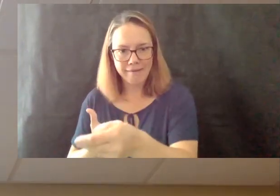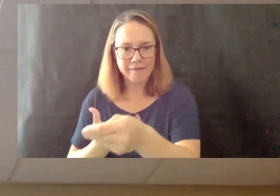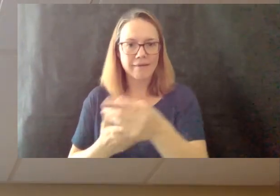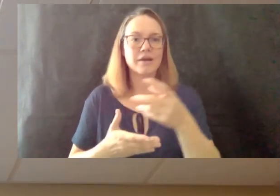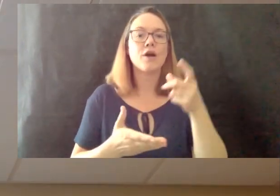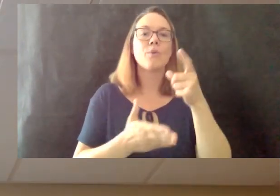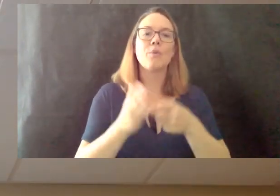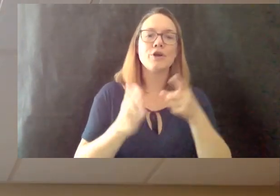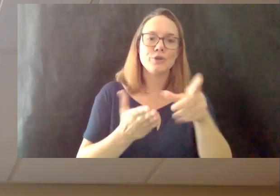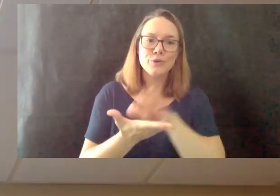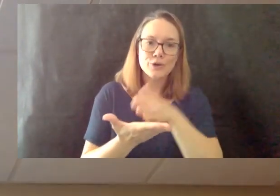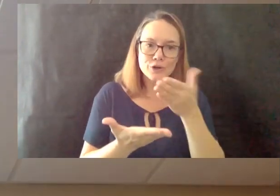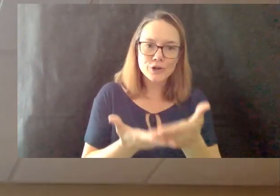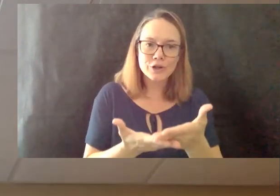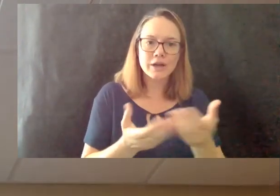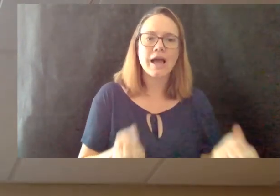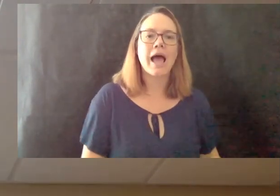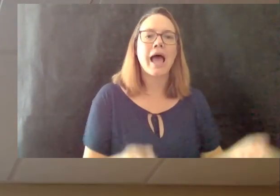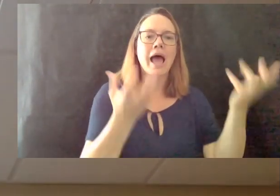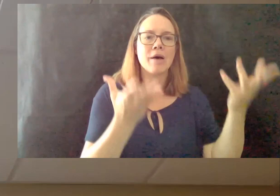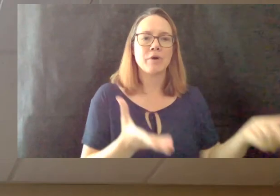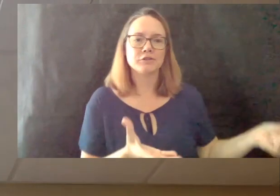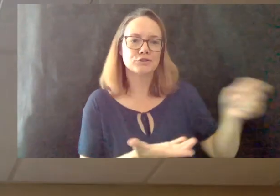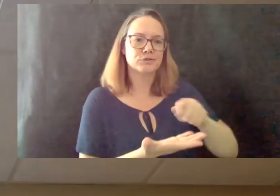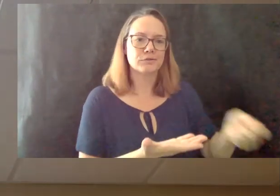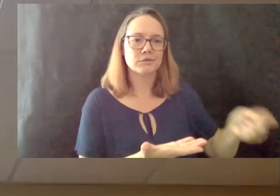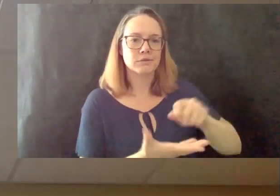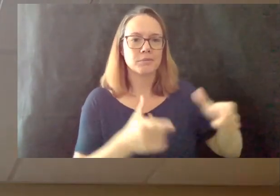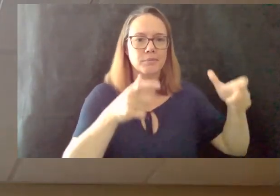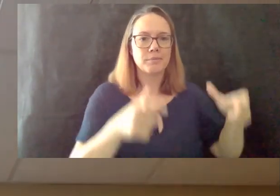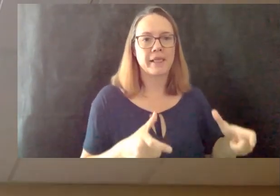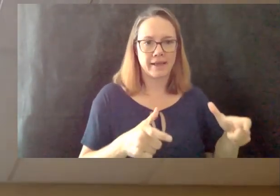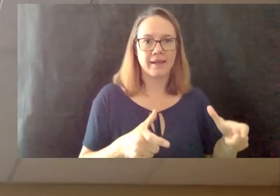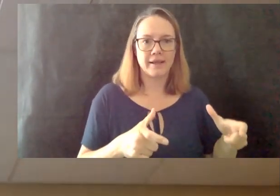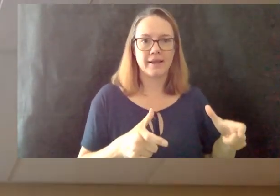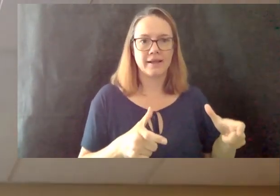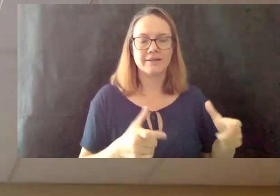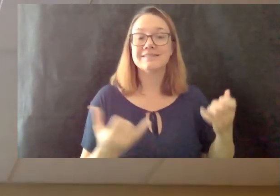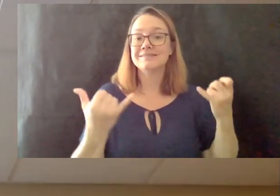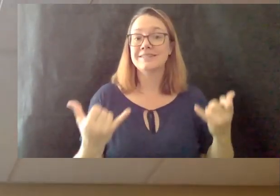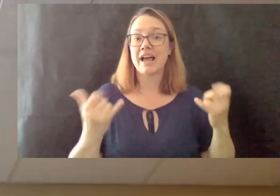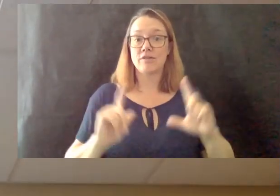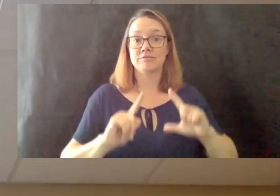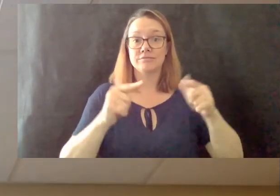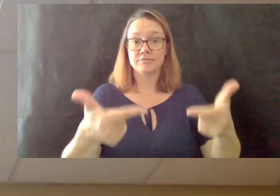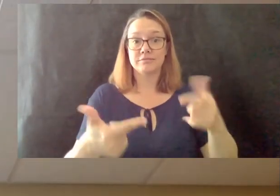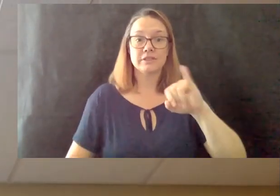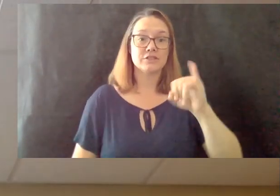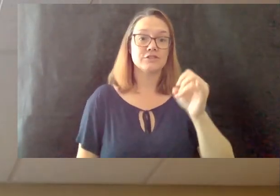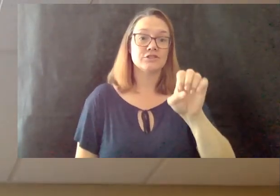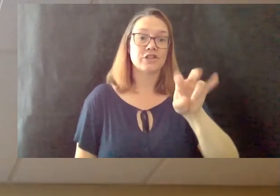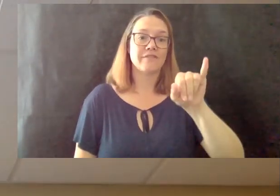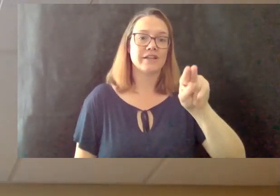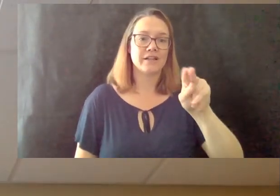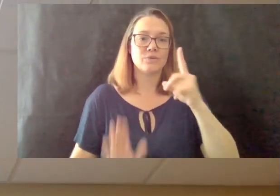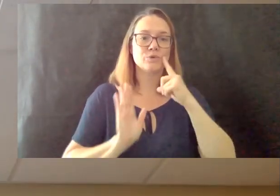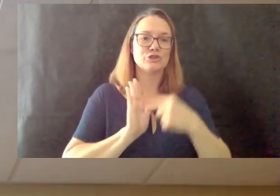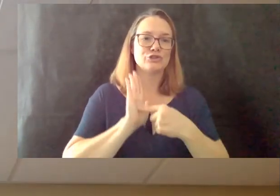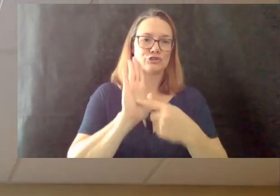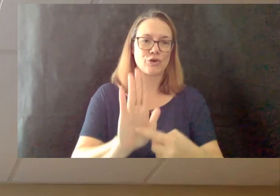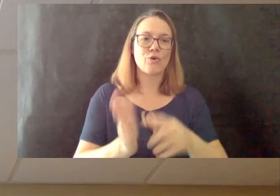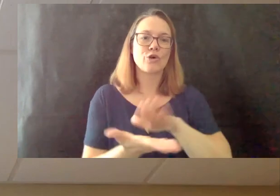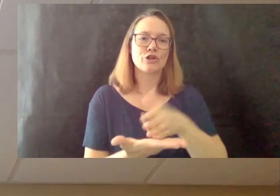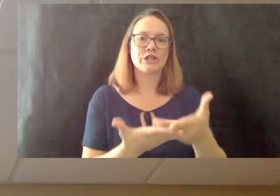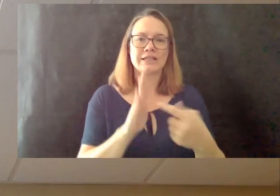what you're cooking, and how much you're putting on your plate. So without further ado, Jevin's going to show us some